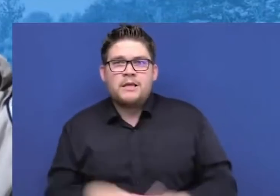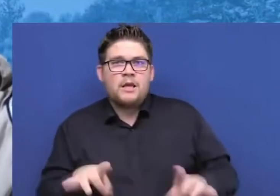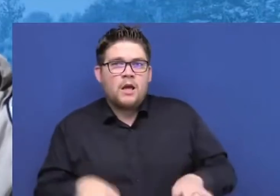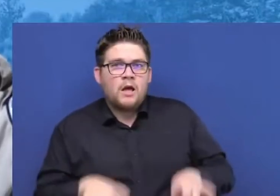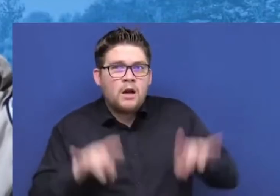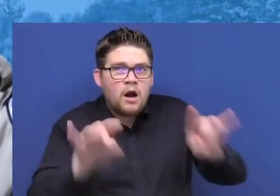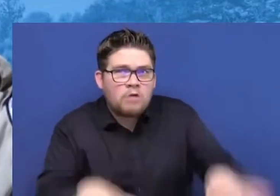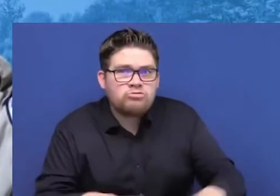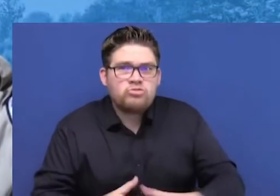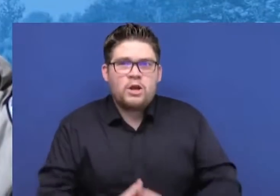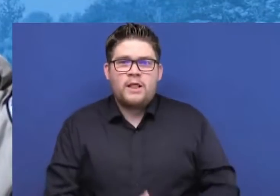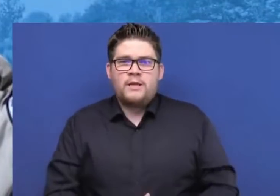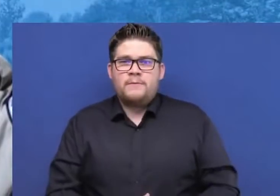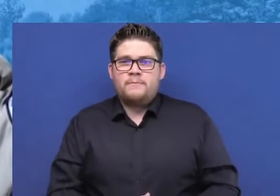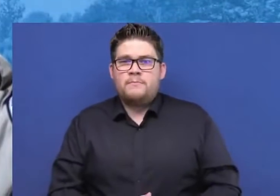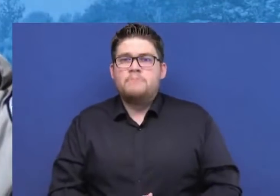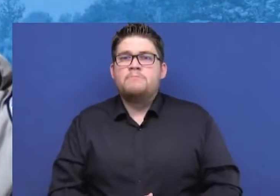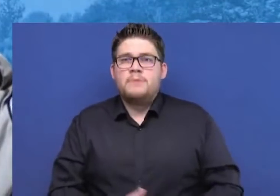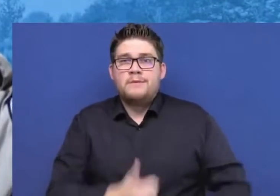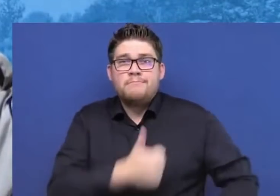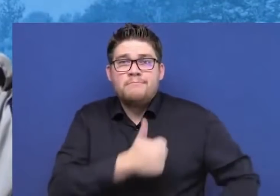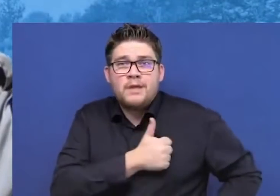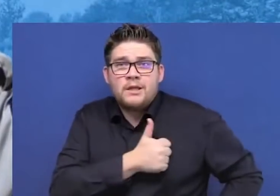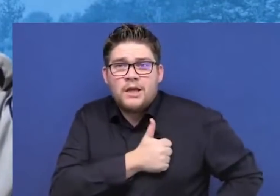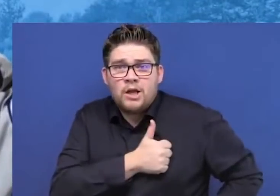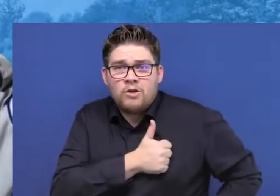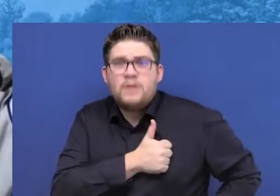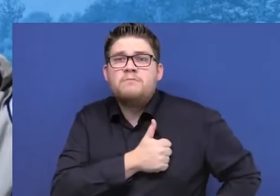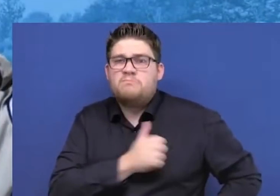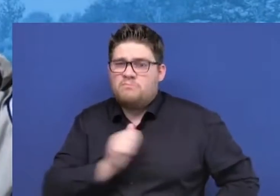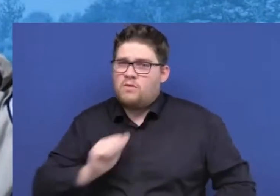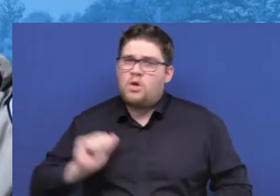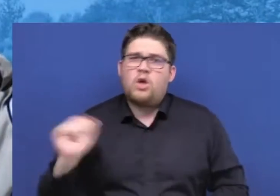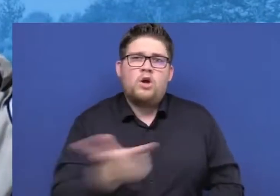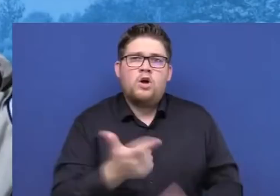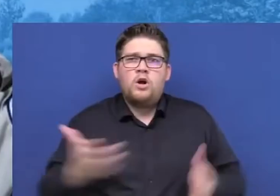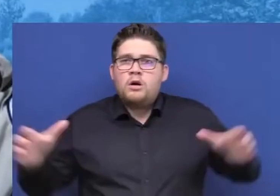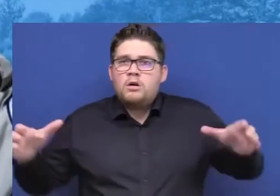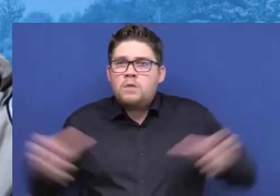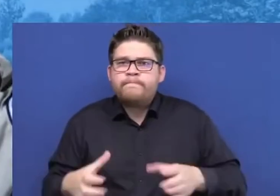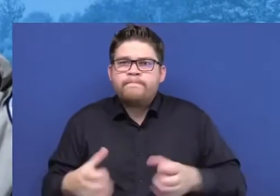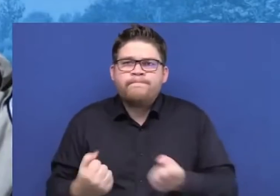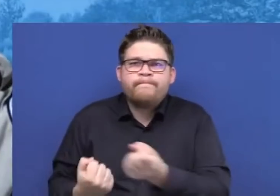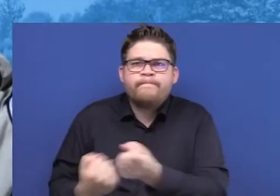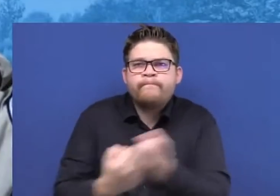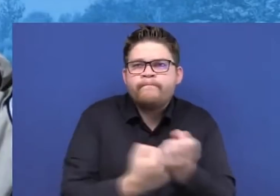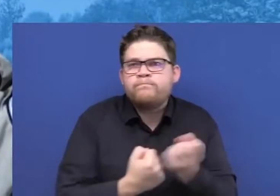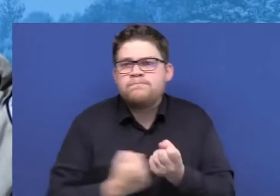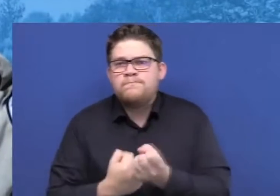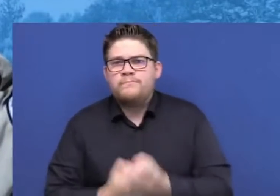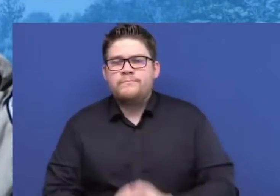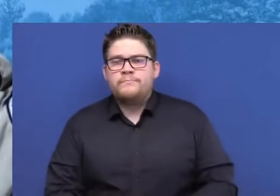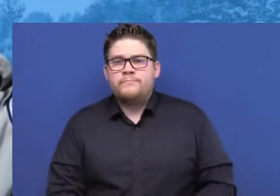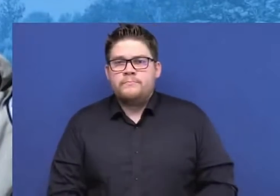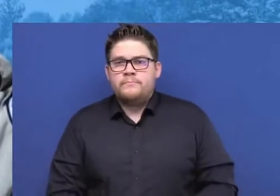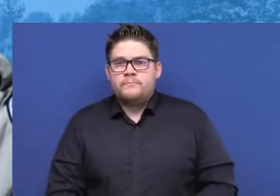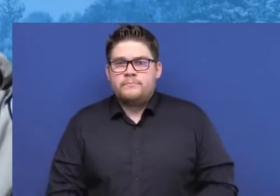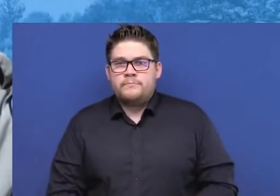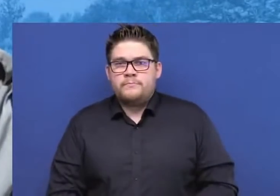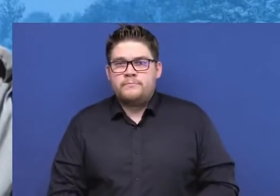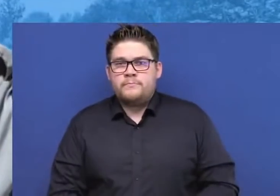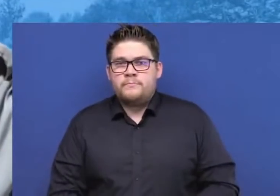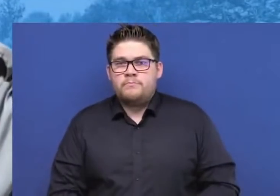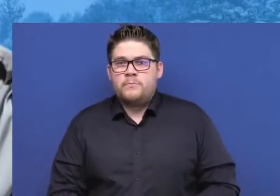aviation resources, we did bring in more this year as the fire season progressed, because of obviously